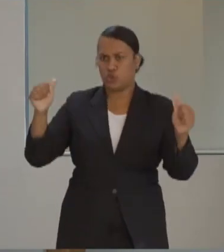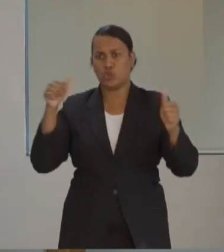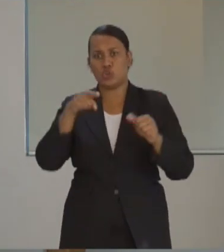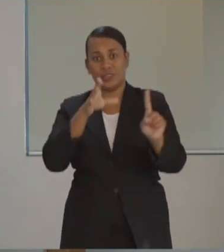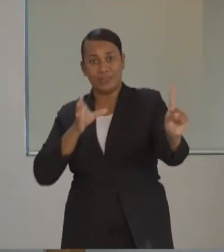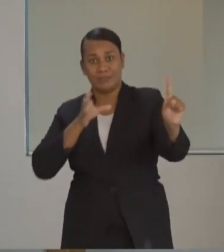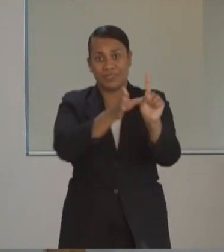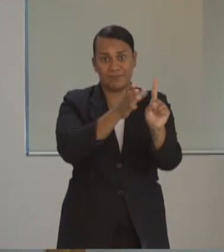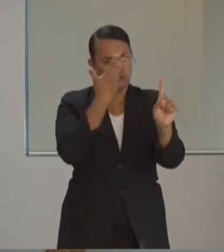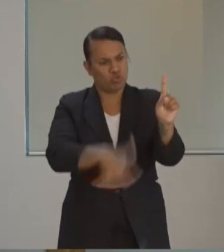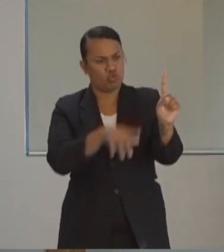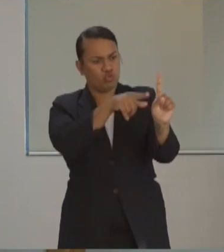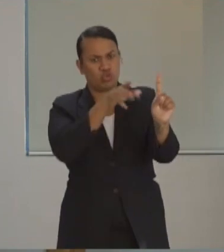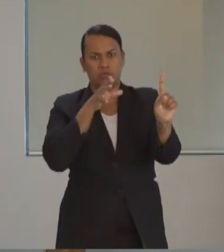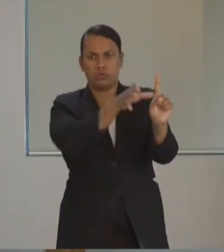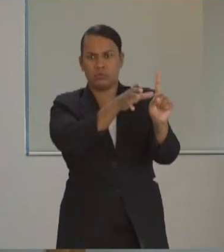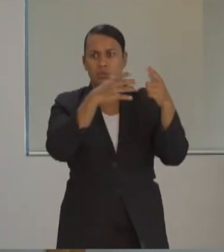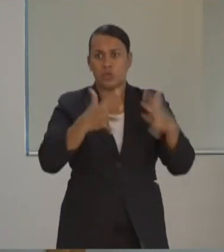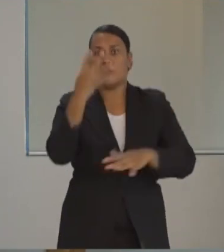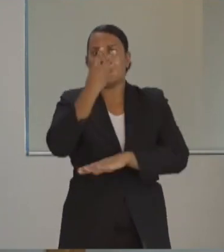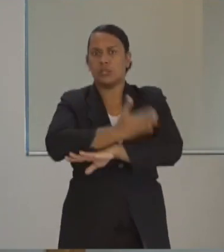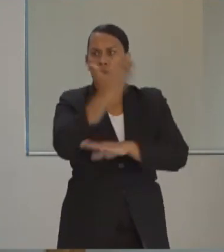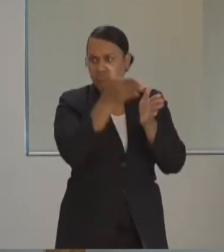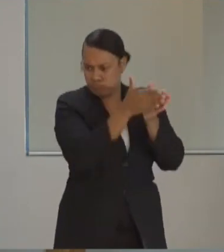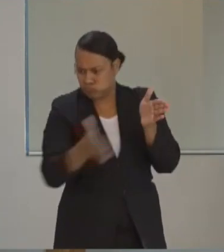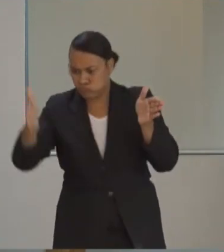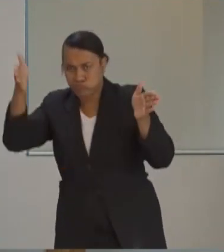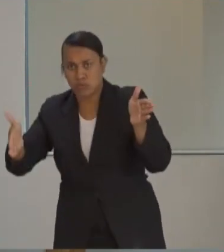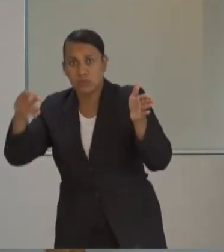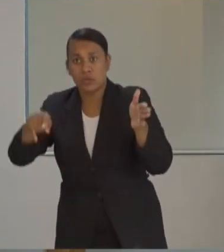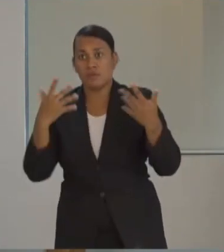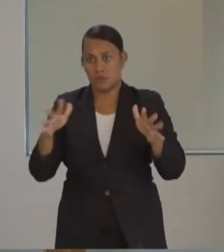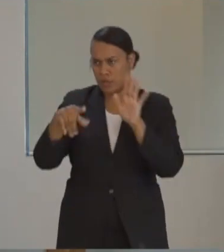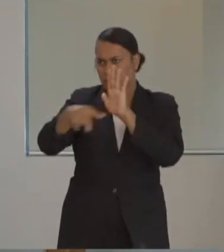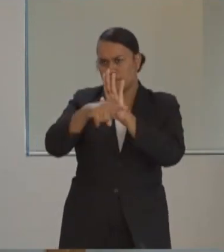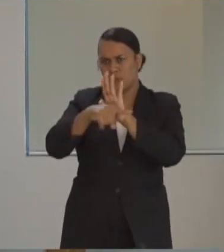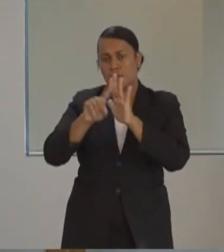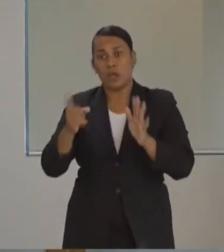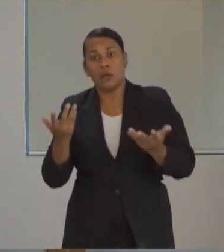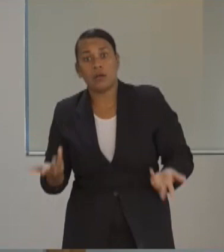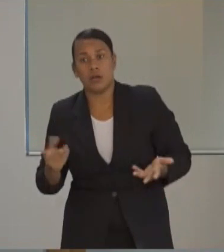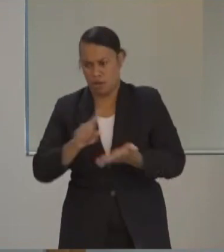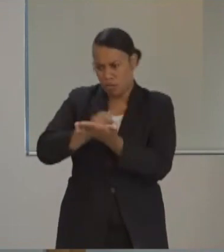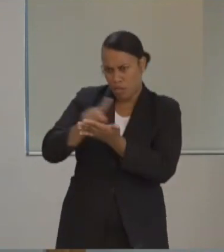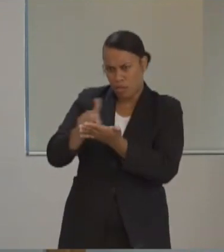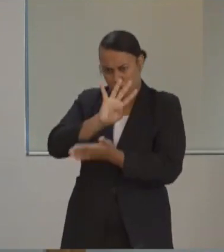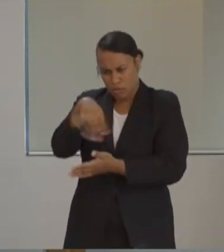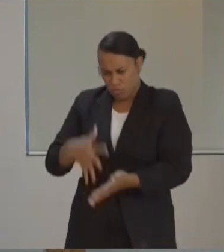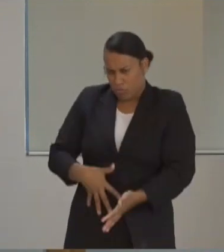quarantine, she was cleared. Only later did she develop COVID-like symptoms.